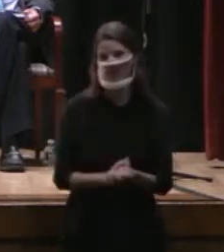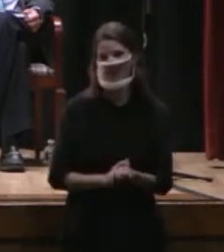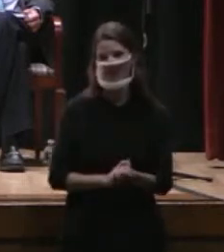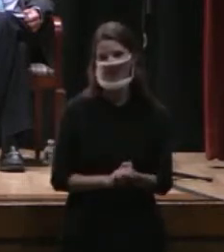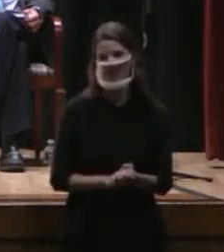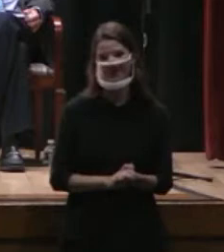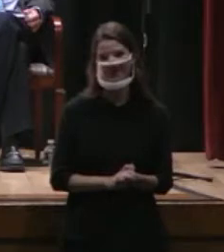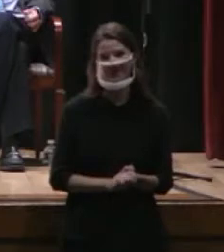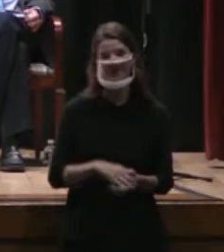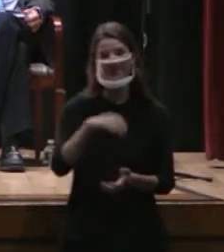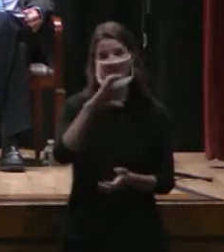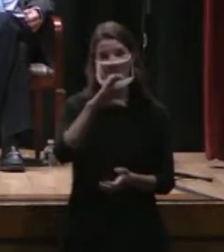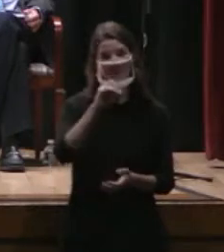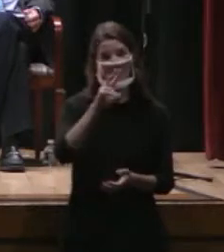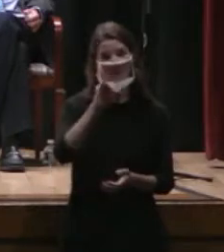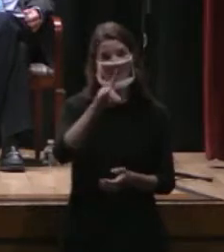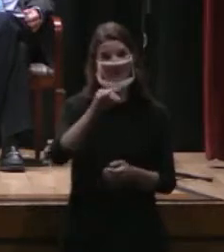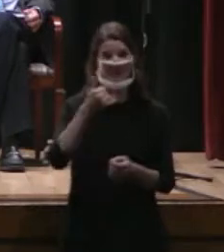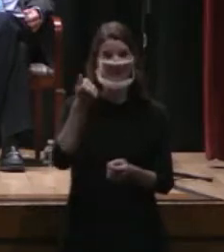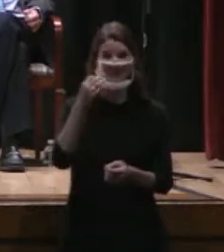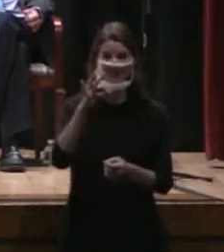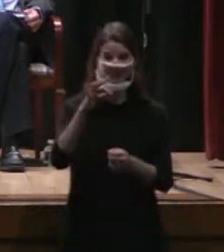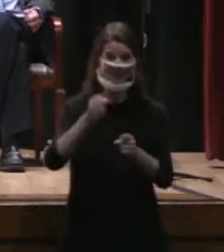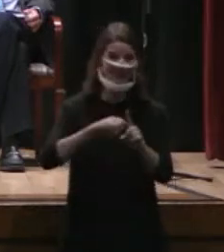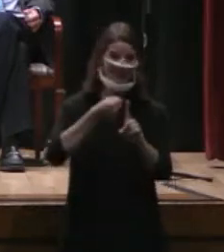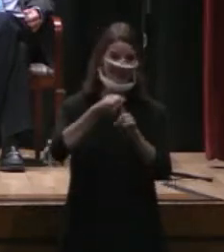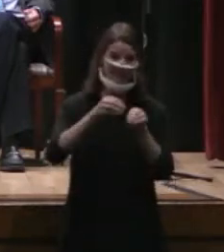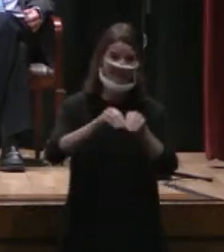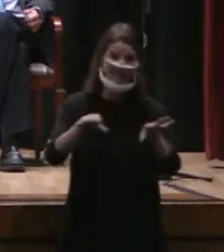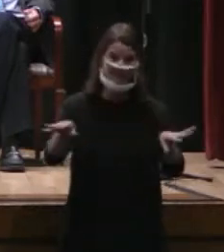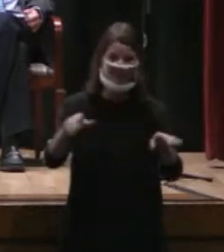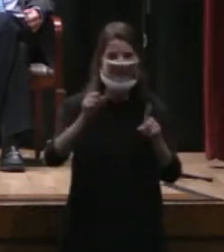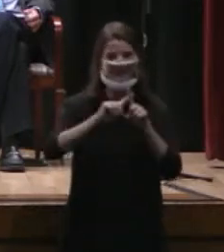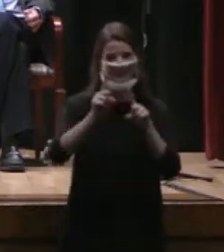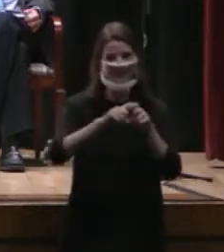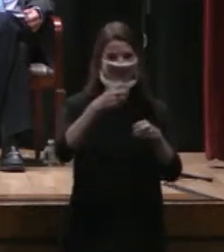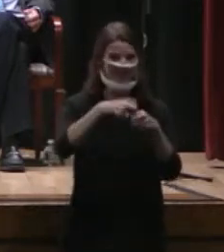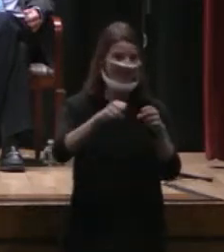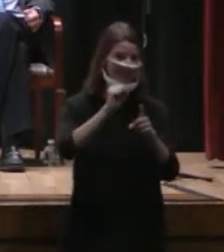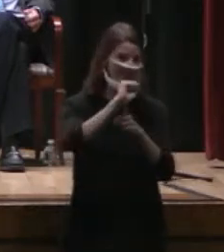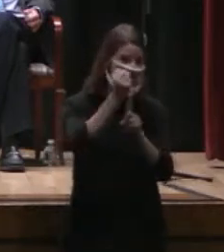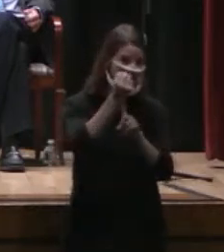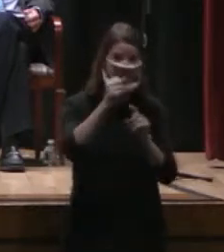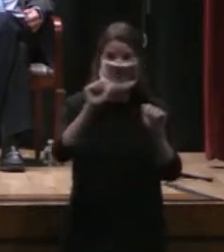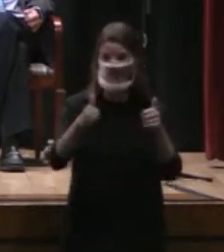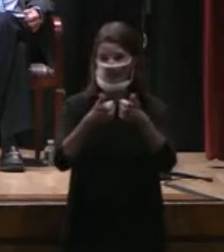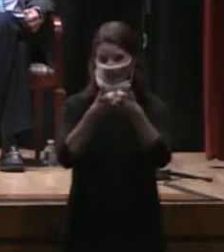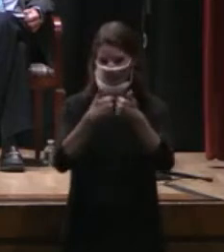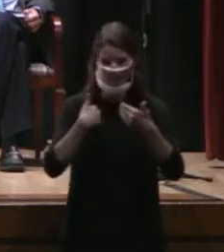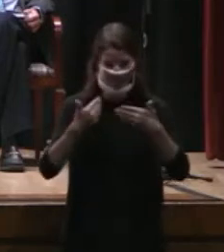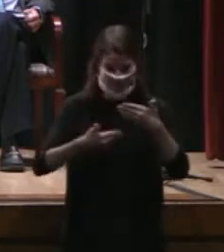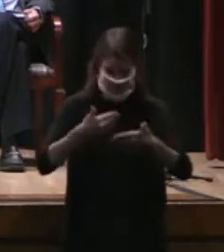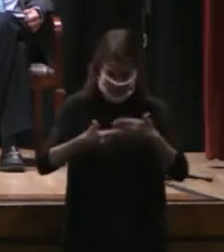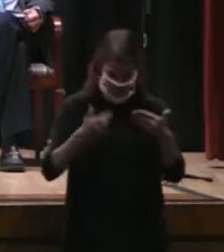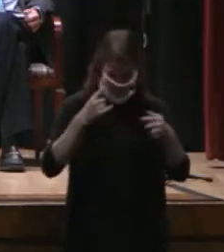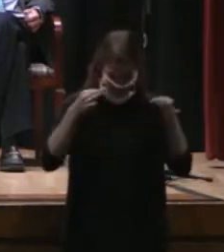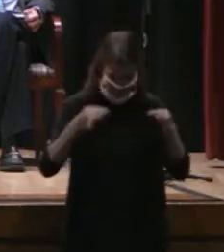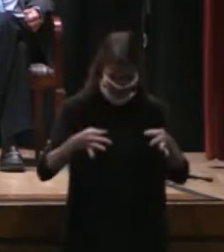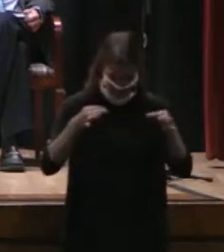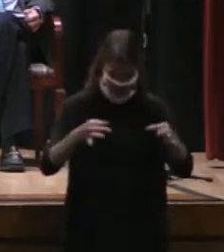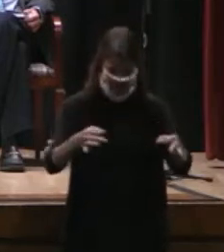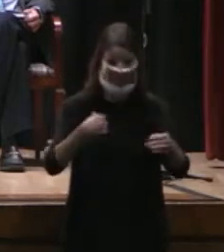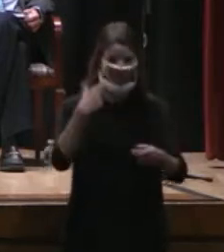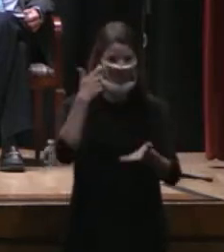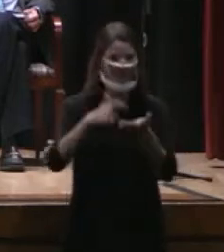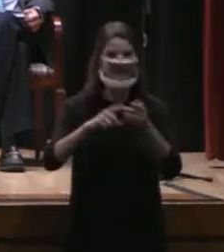Since COVID-19 struck, there have been many difficult and challenging situations and decisions that needed to be made, and we've all experienced